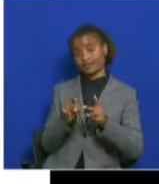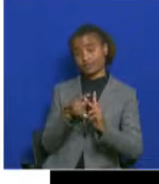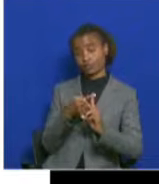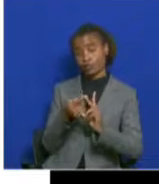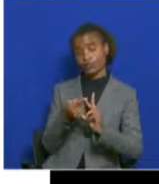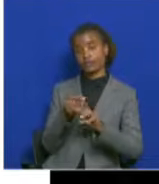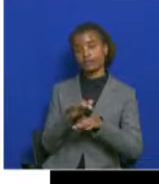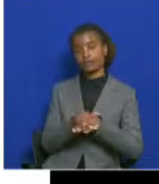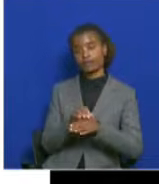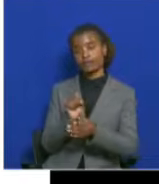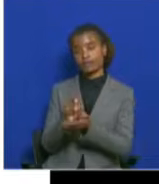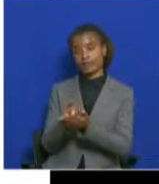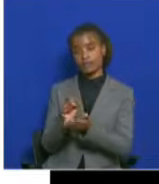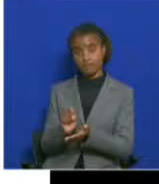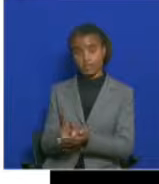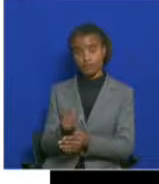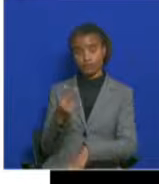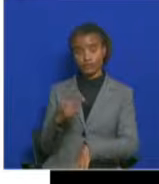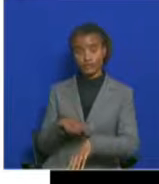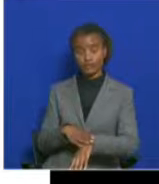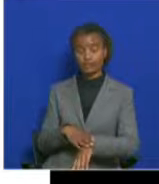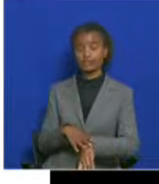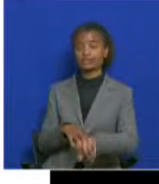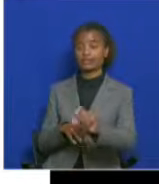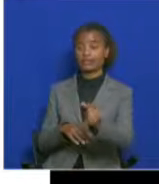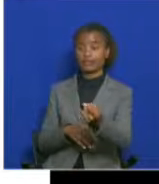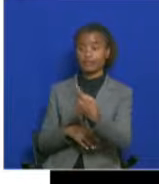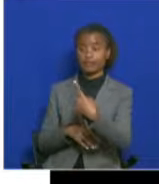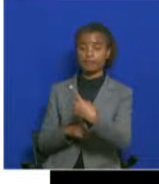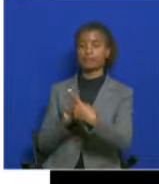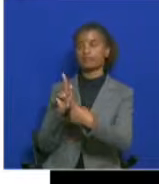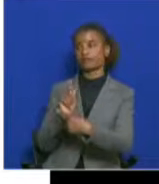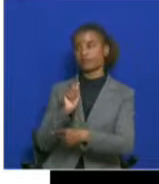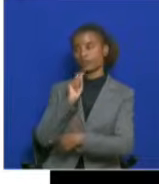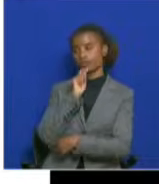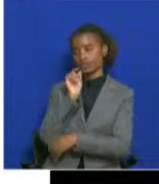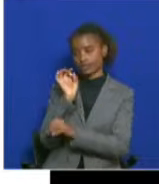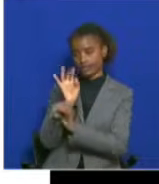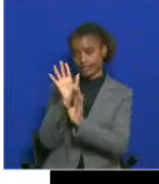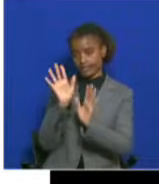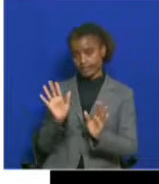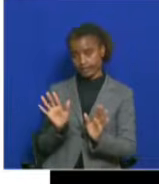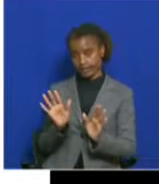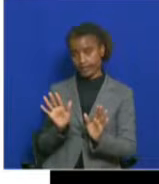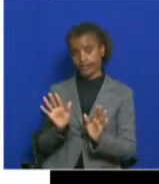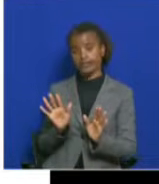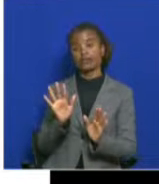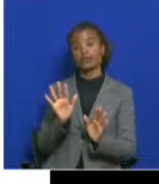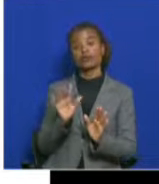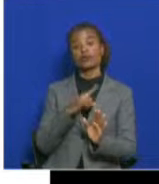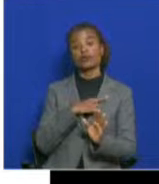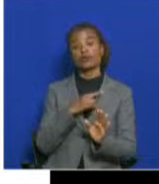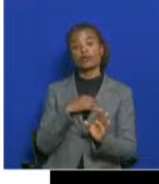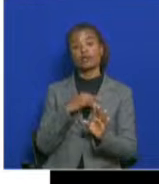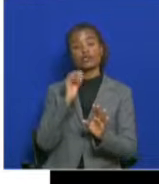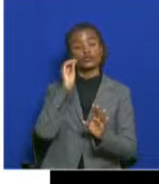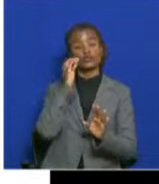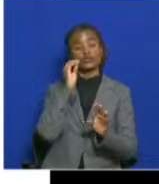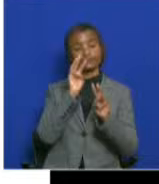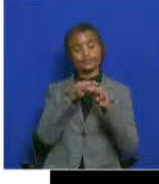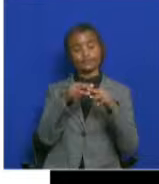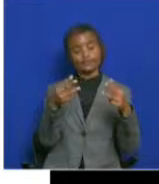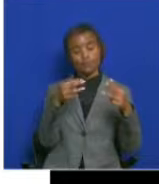person is, good morning, General, it's clear, as all the articles are written by a single journalist.